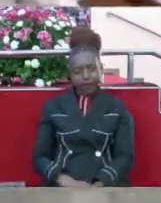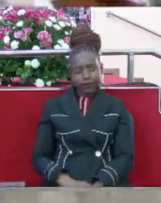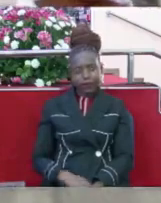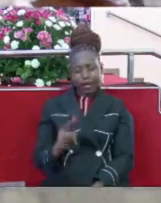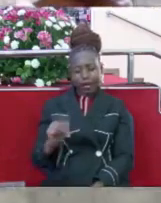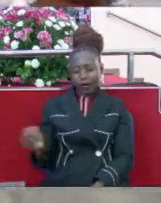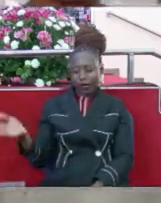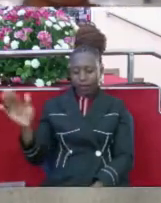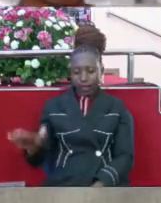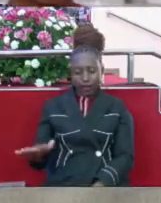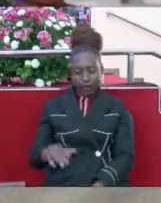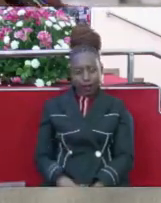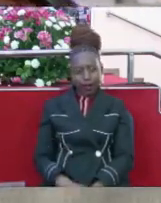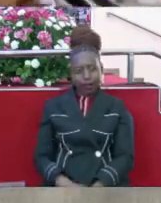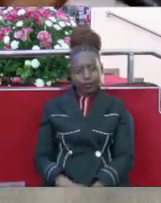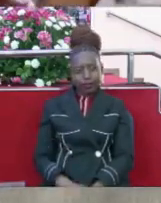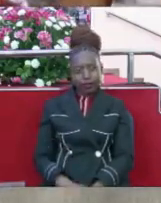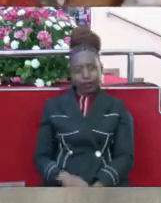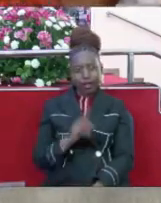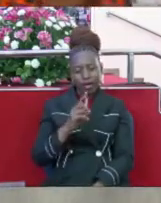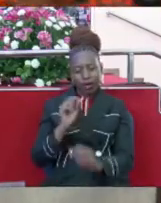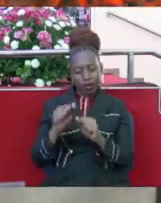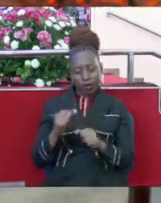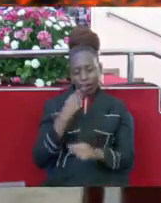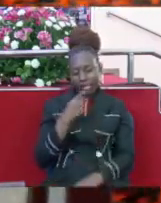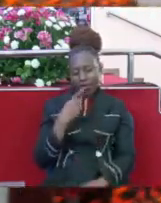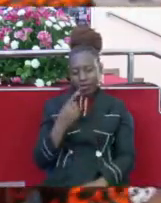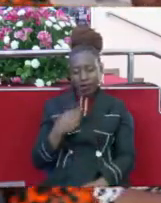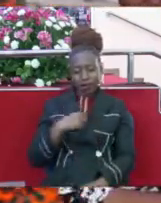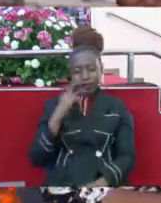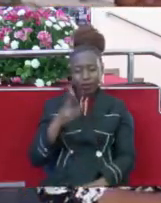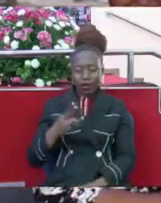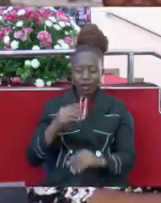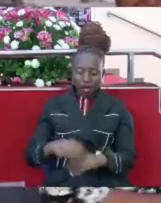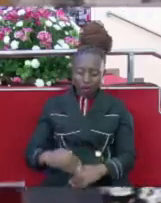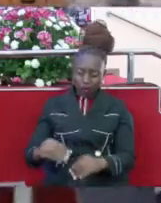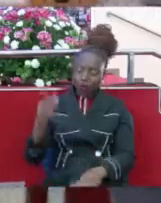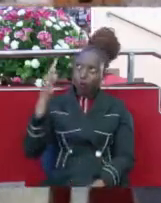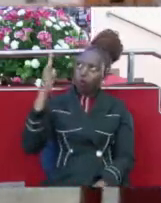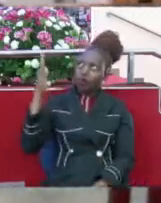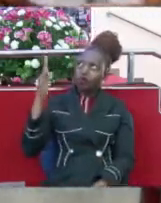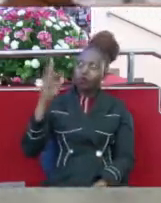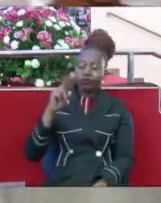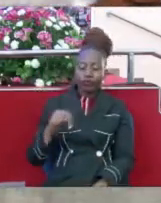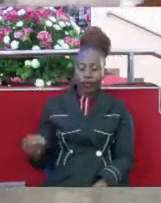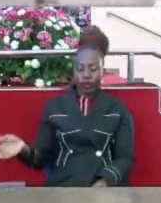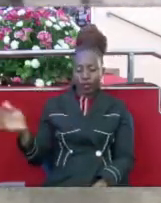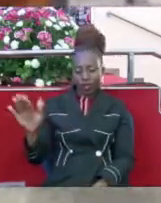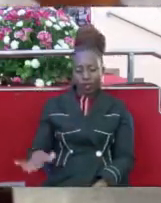turning back. You can say, I will follow you. No turning back.